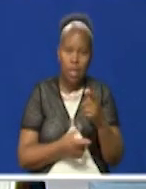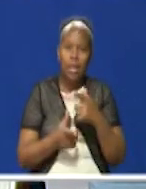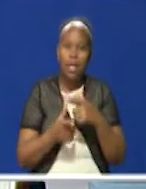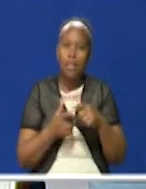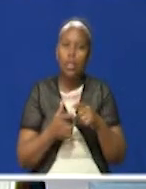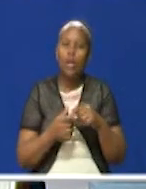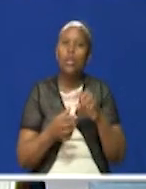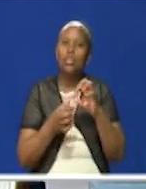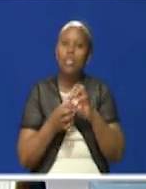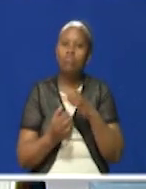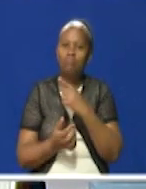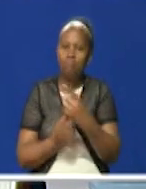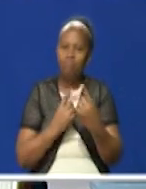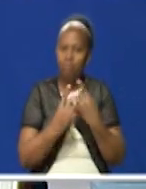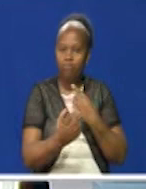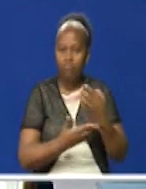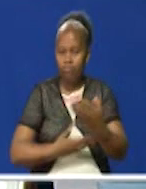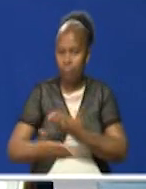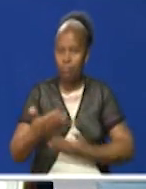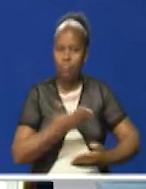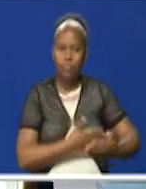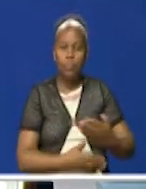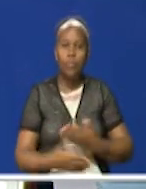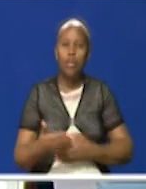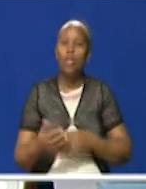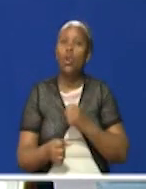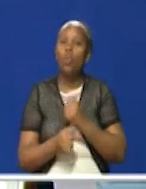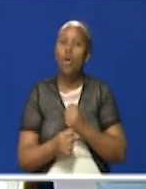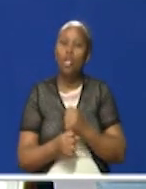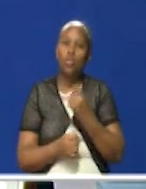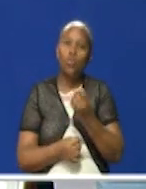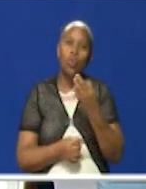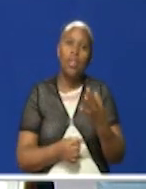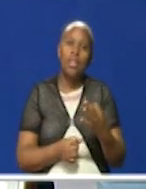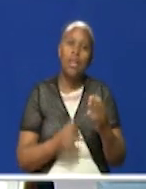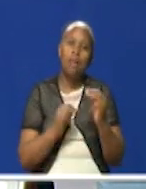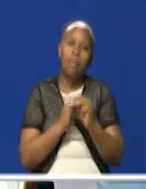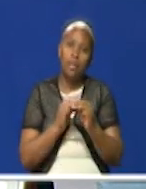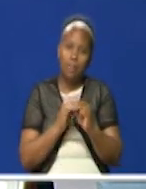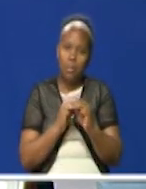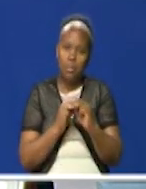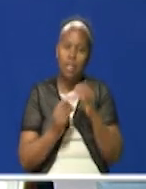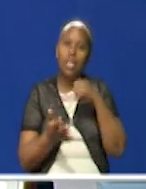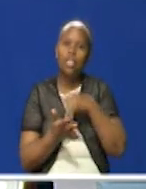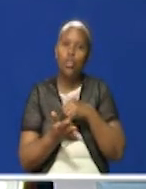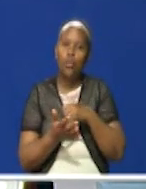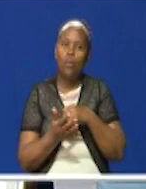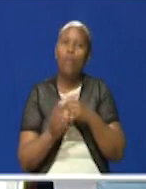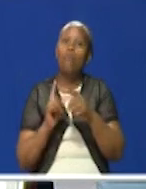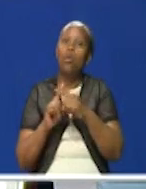going to engage each other in doing 2 or 3 sums that involves